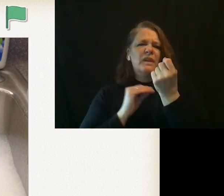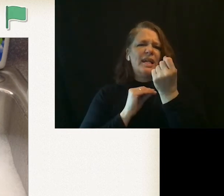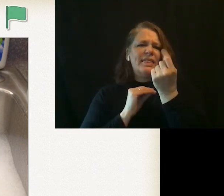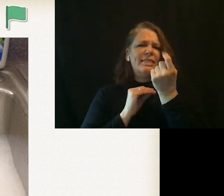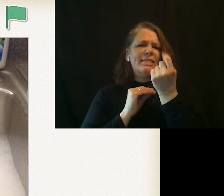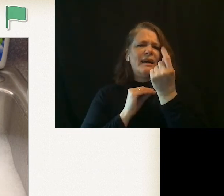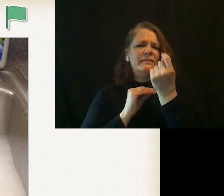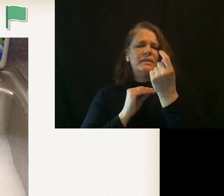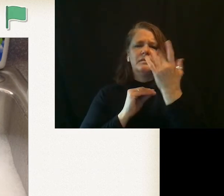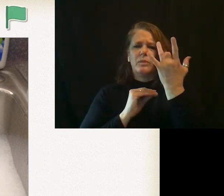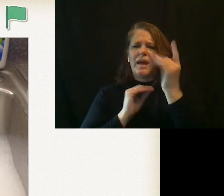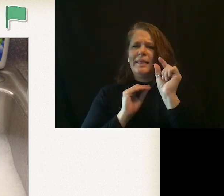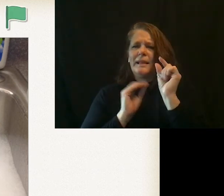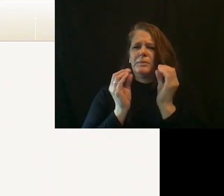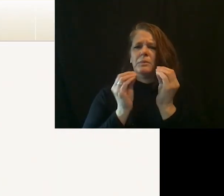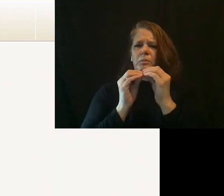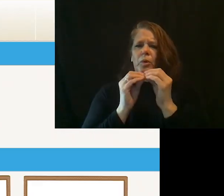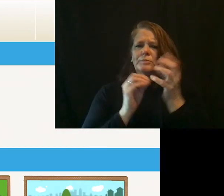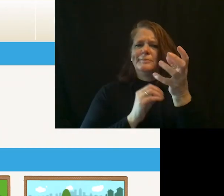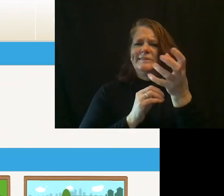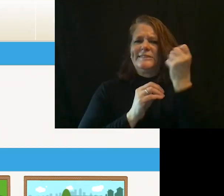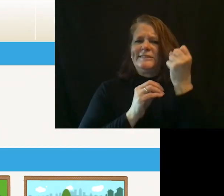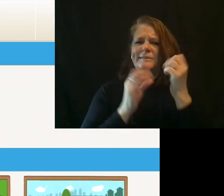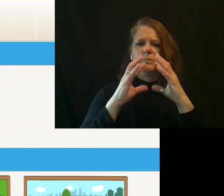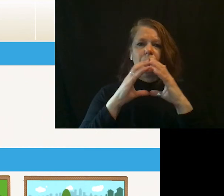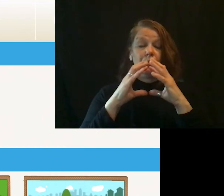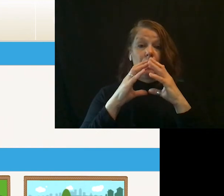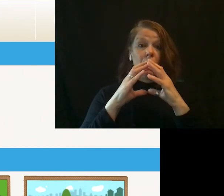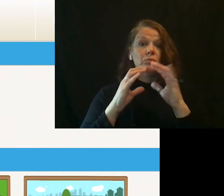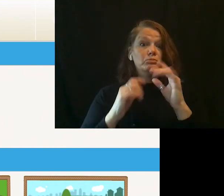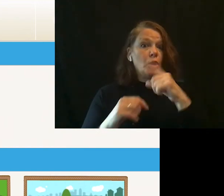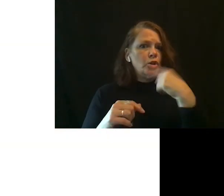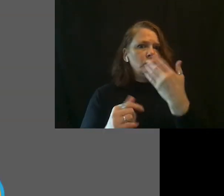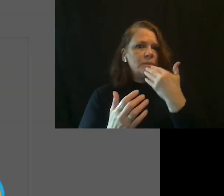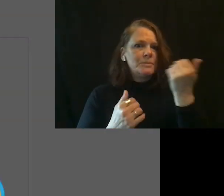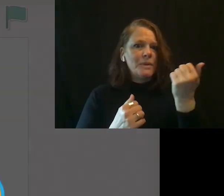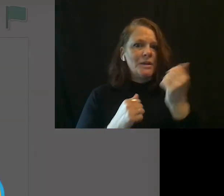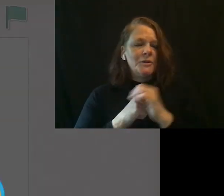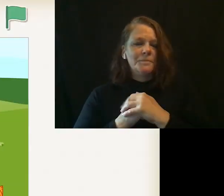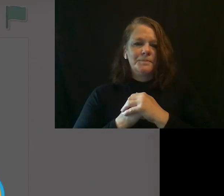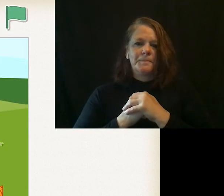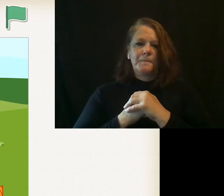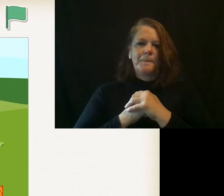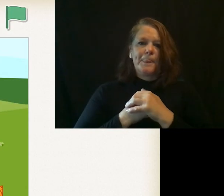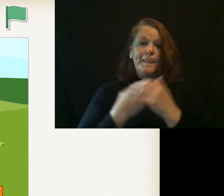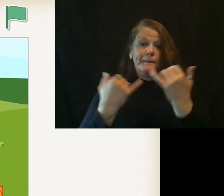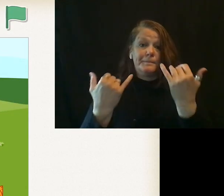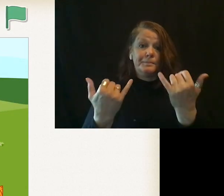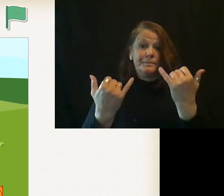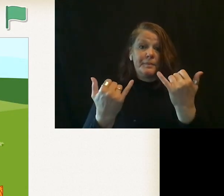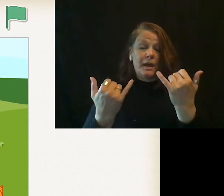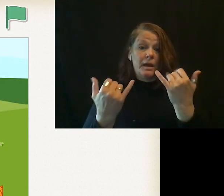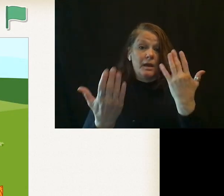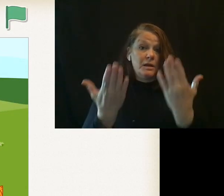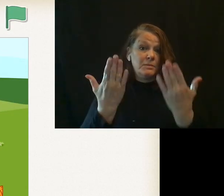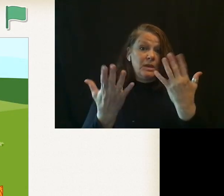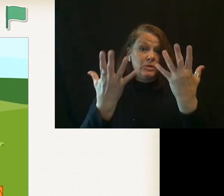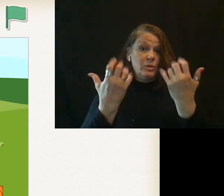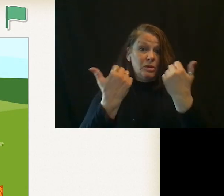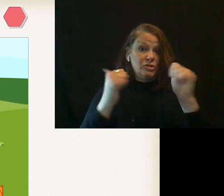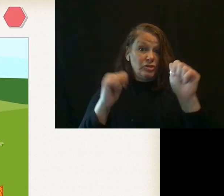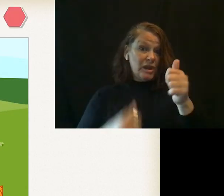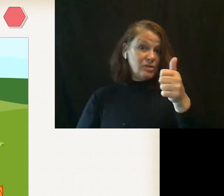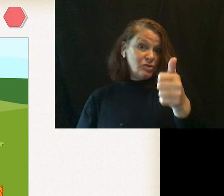we go back, we can try another one. How about the farm one? And what that'll do is when we tap the animals, they make